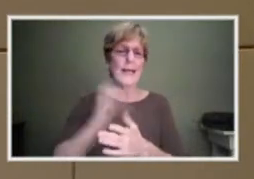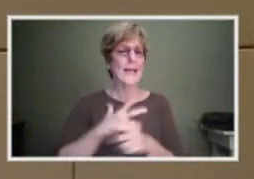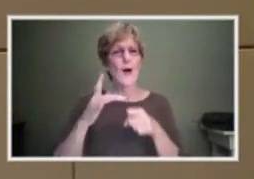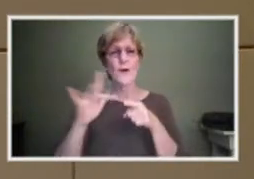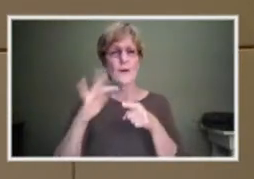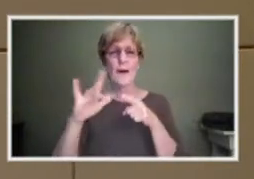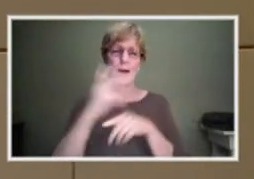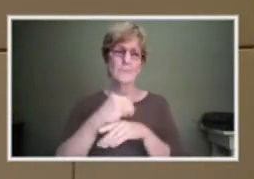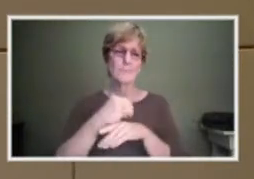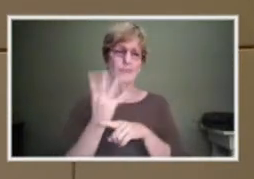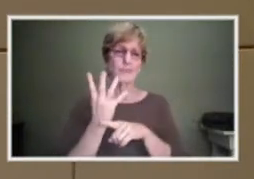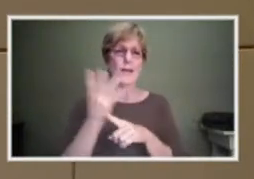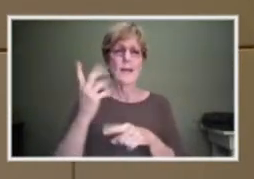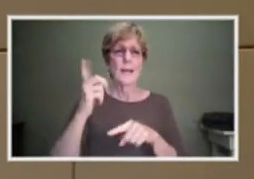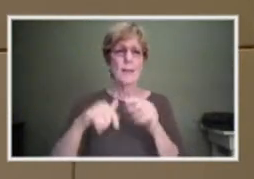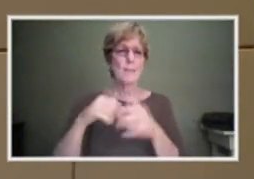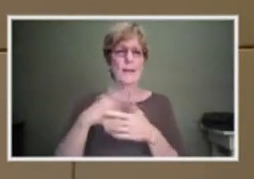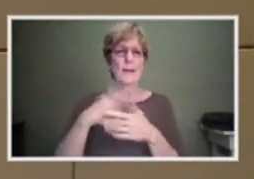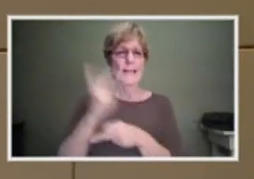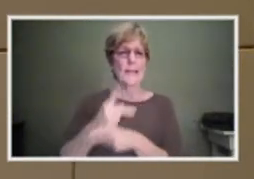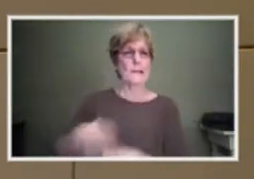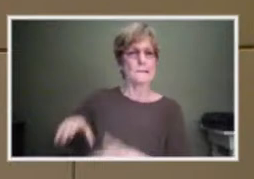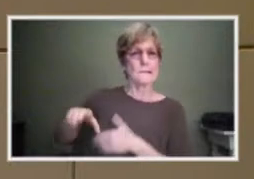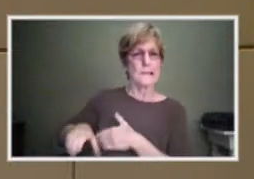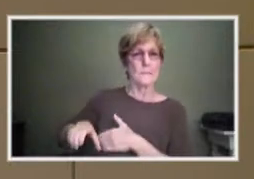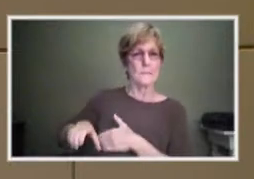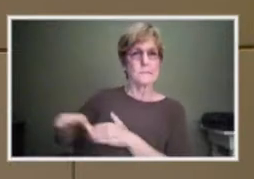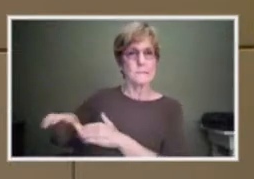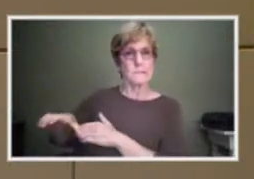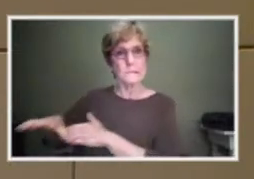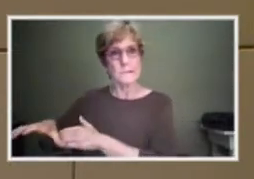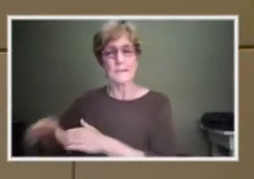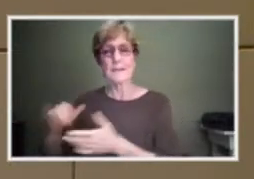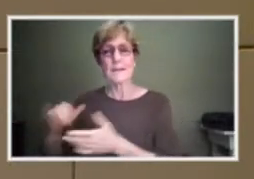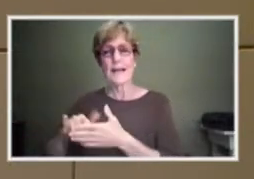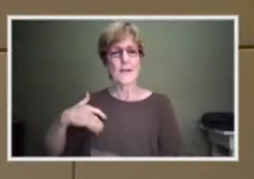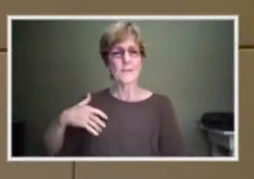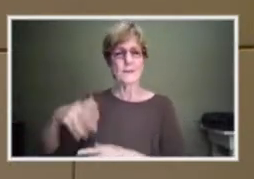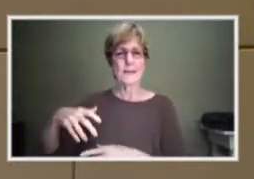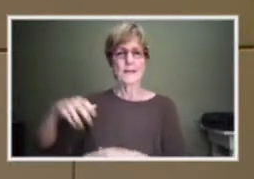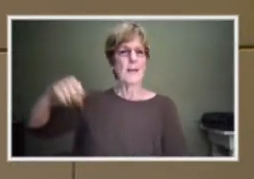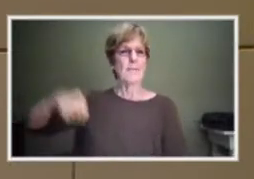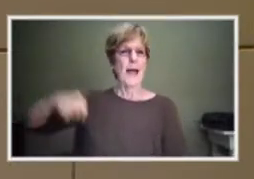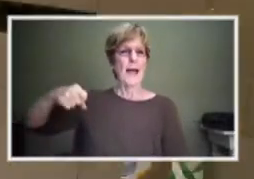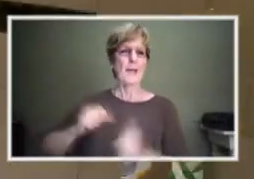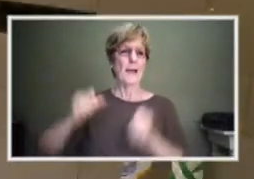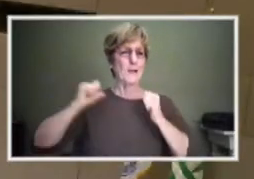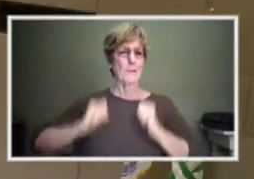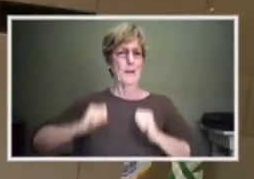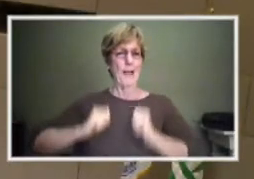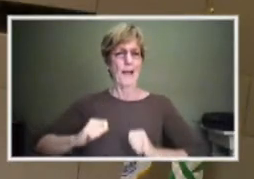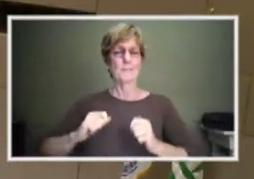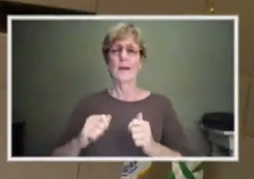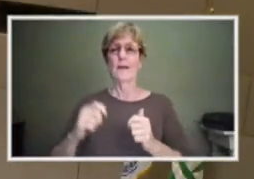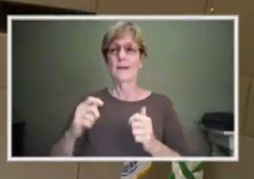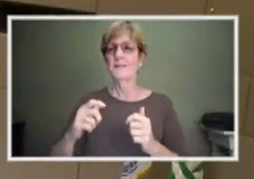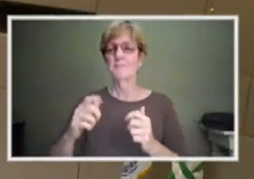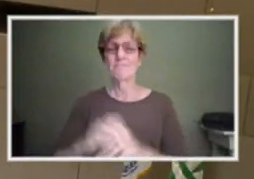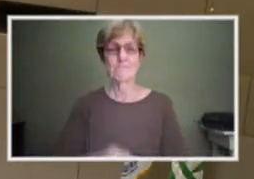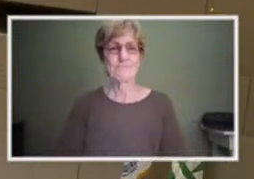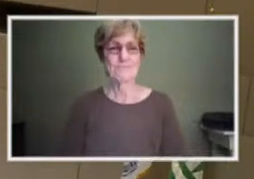might not be able to keep it in our pocket much longer. We might have to put it in a backpack, something like that. So thank you. All right.